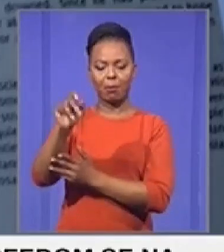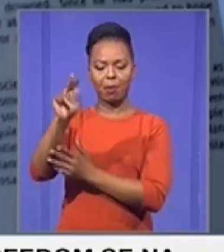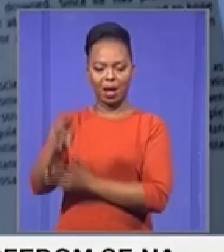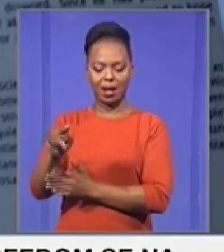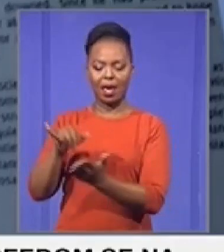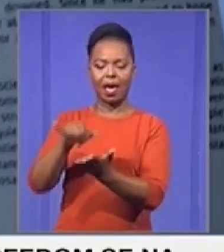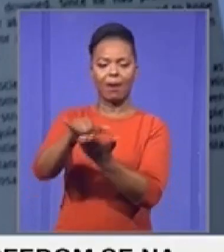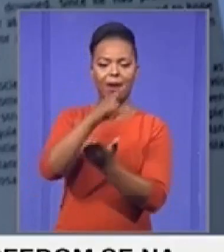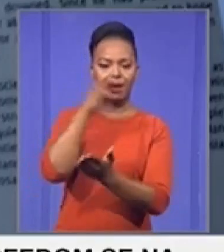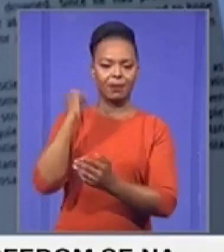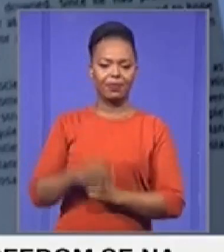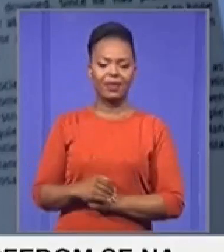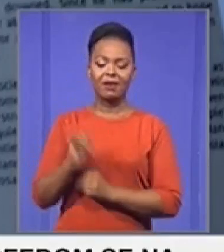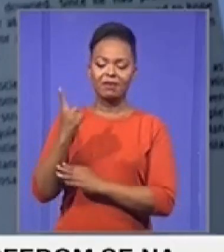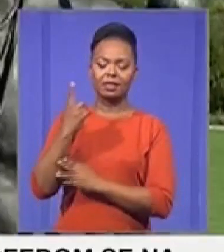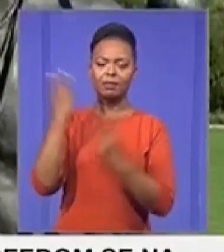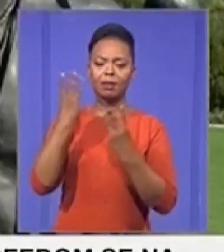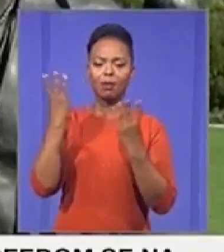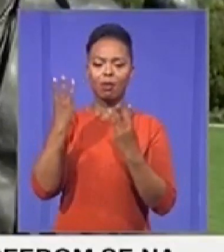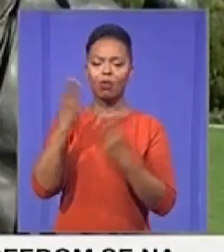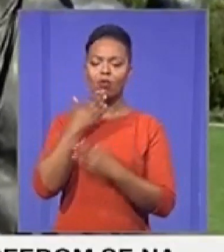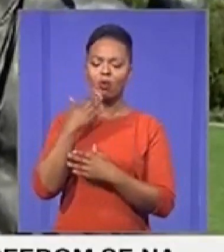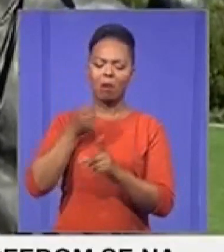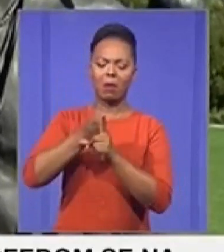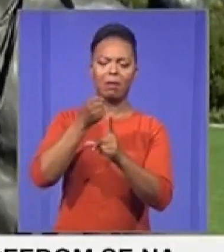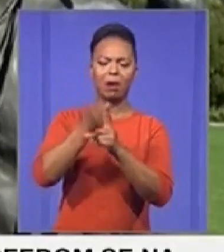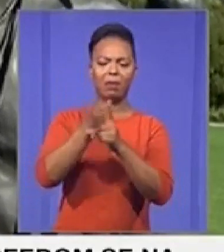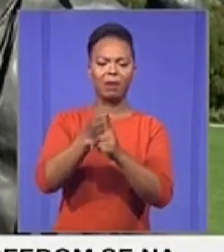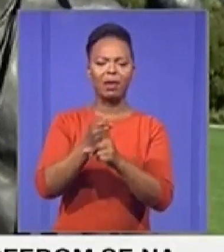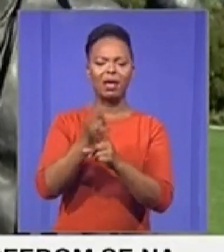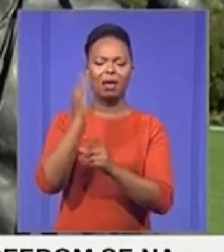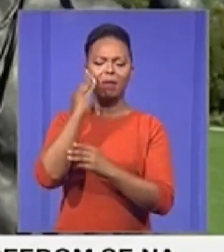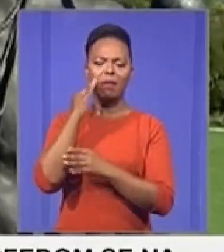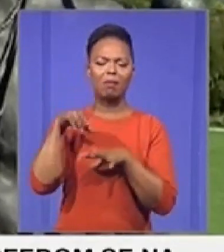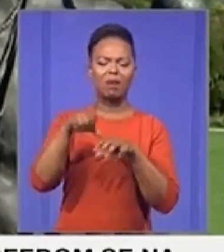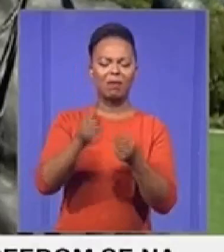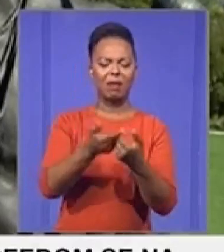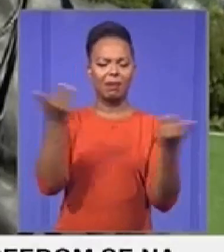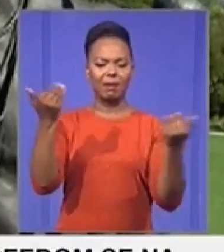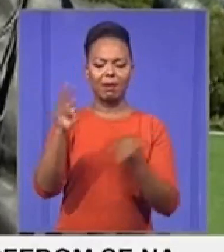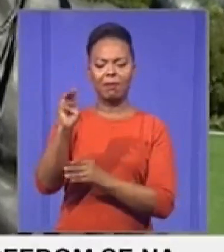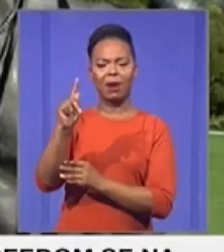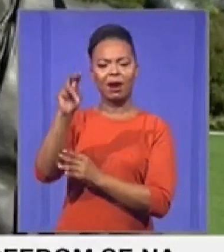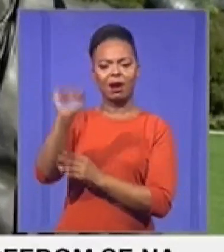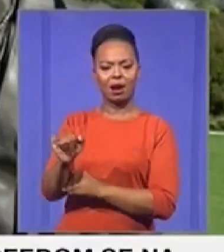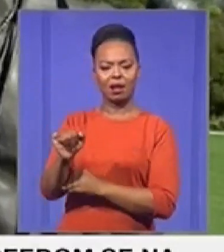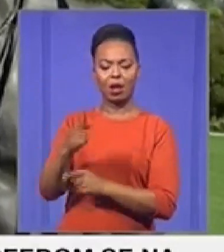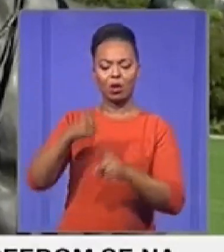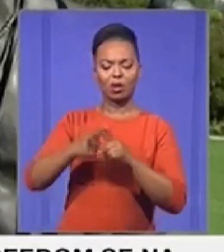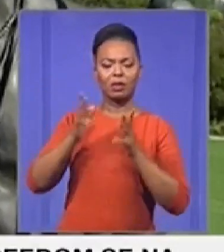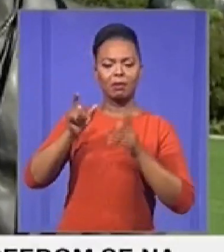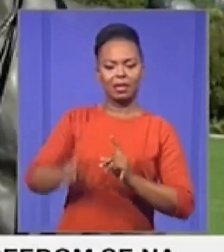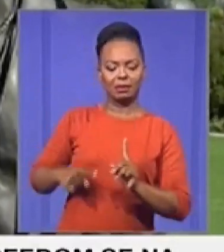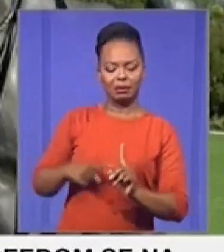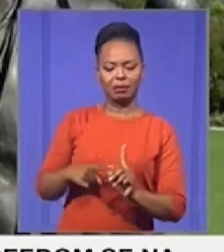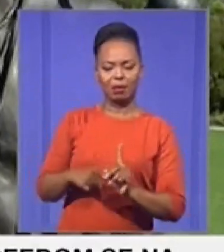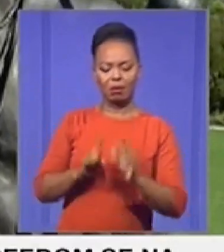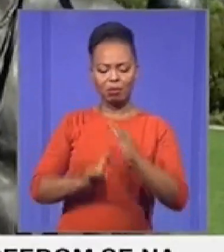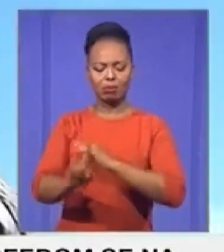to approach colonial masters, it was Xhosa people. Here we have Makana, who went to Robben Island, and he